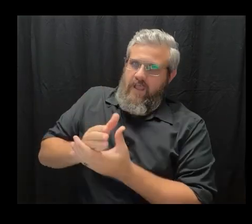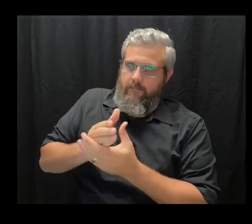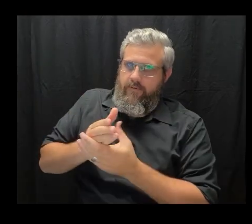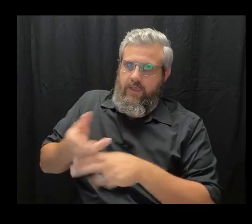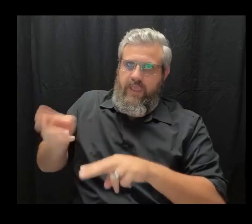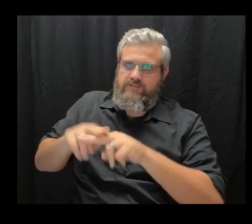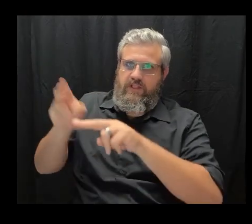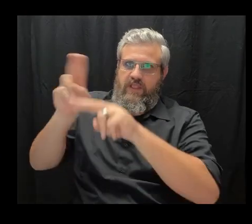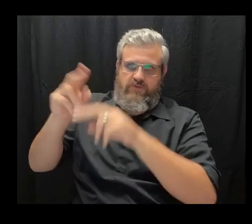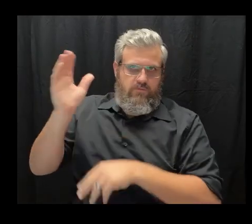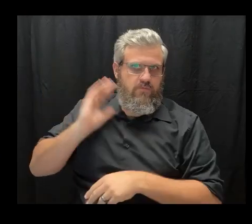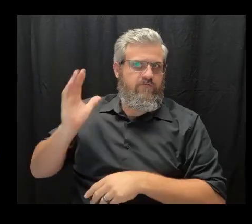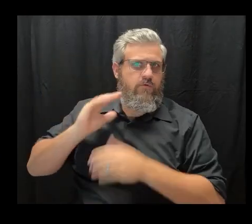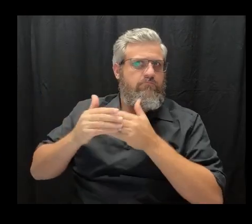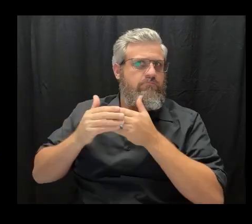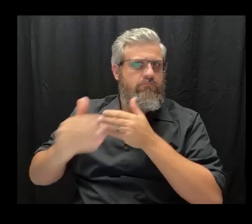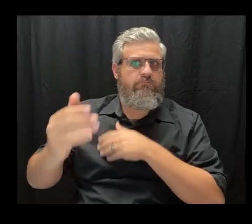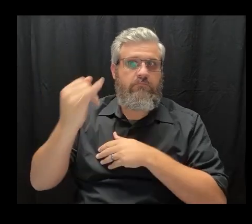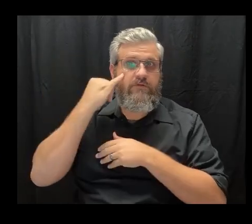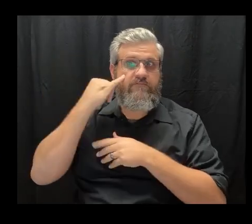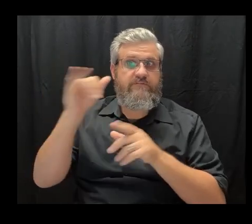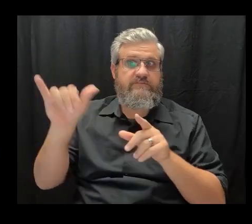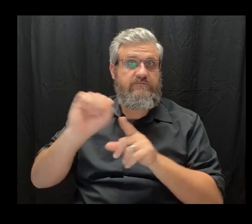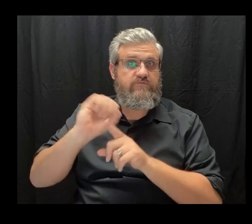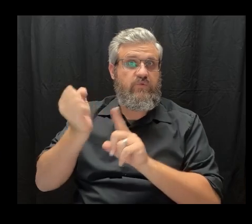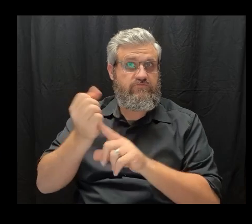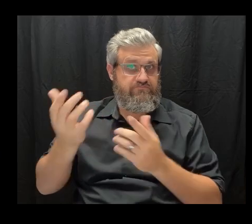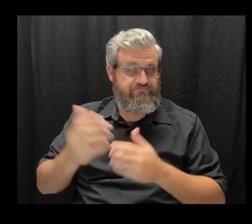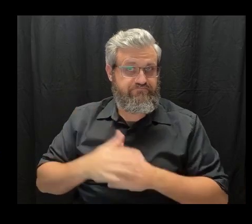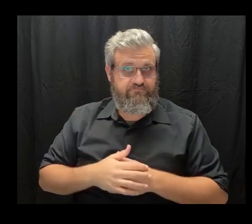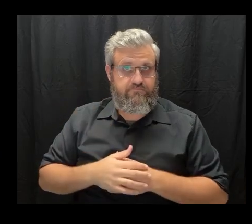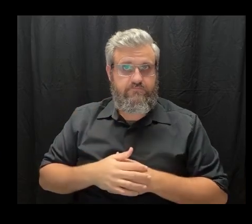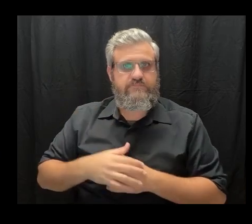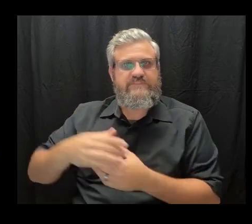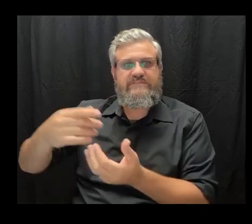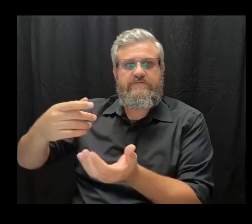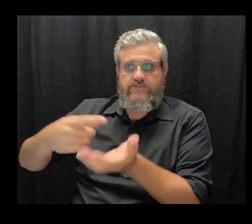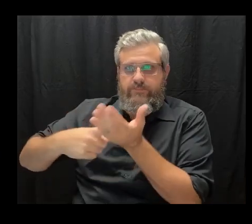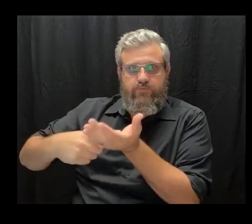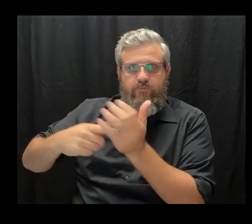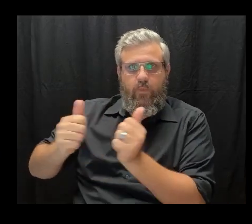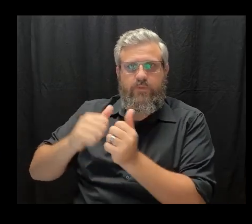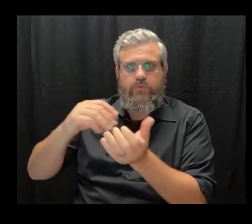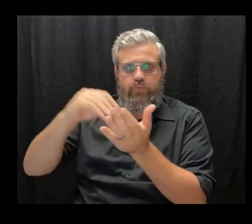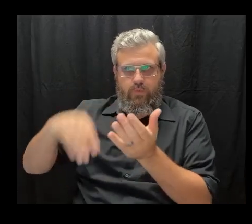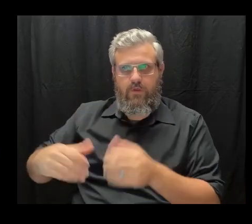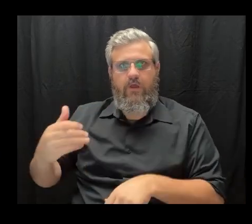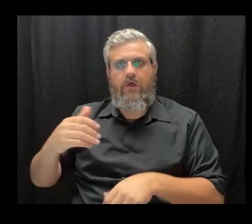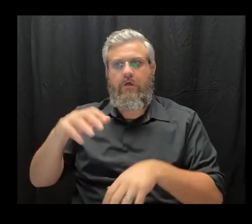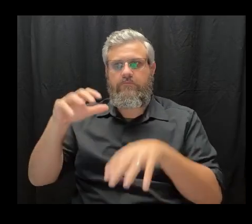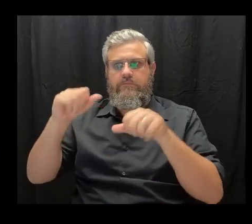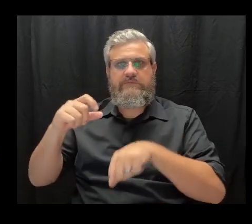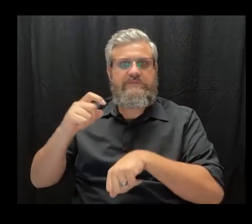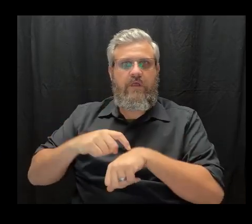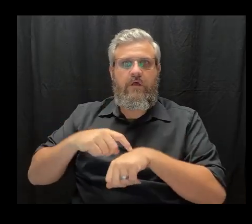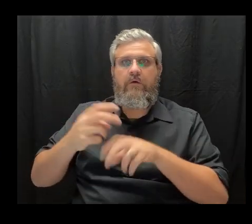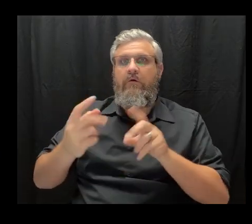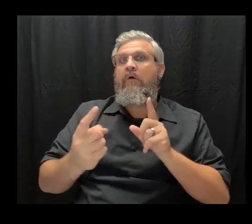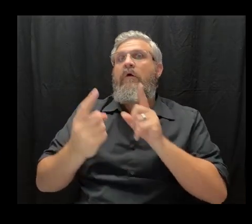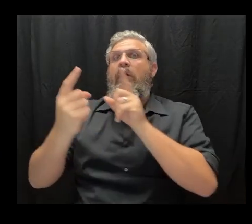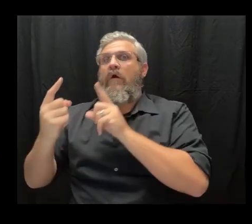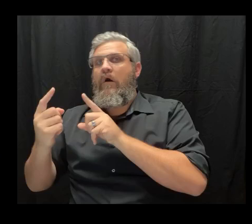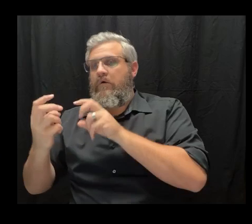the future. Debrief with the student. Set aside time to help the student reflect on and describe their perception of